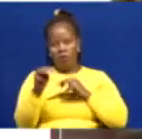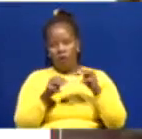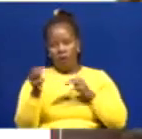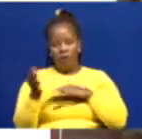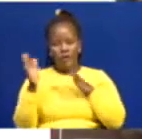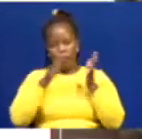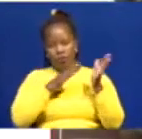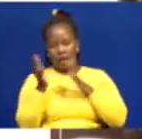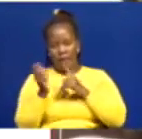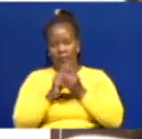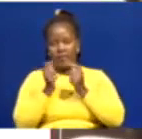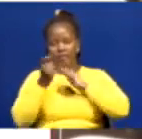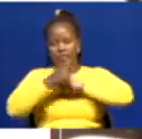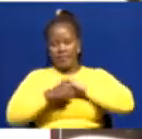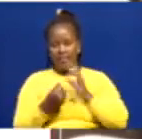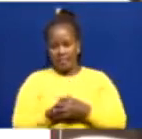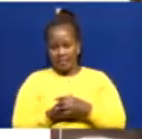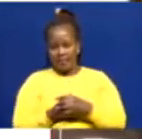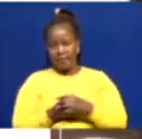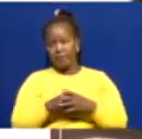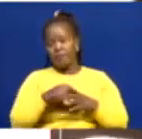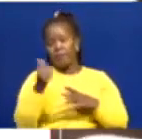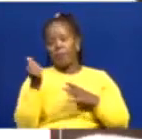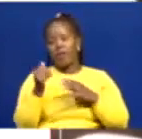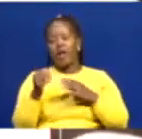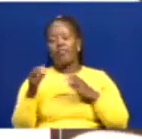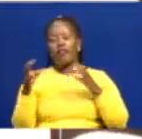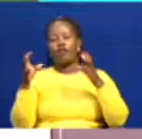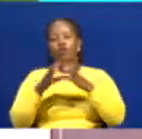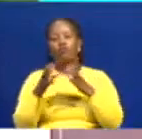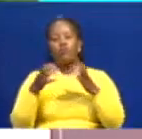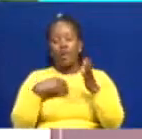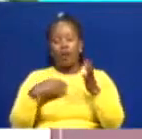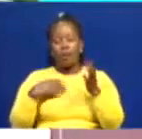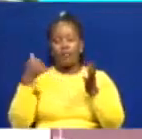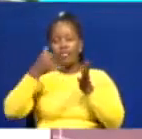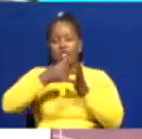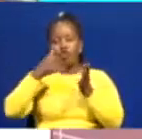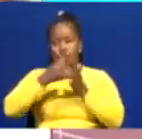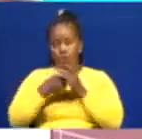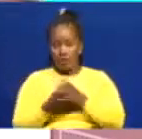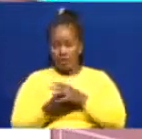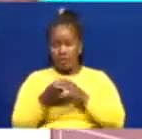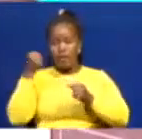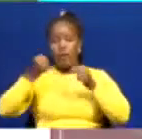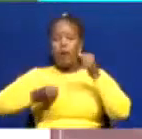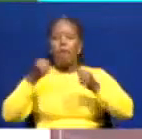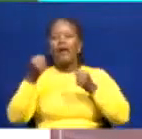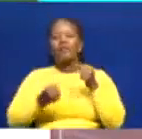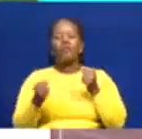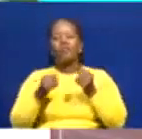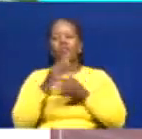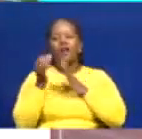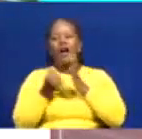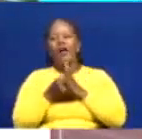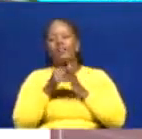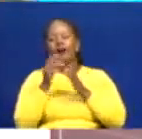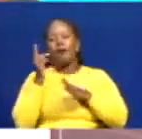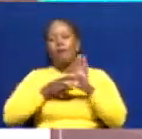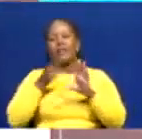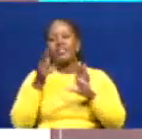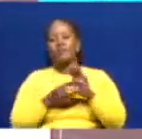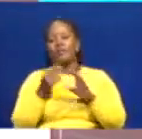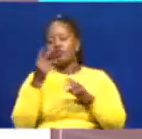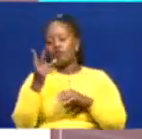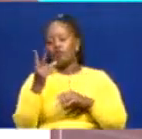change. Meanwhile, a new category of the CEO's race has been included. The marathon will see runners participate in the 42 kilometers